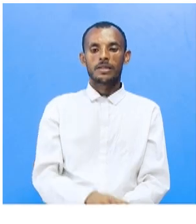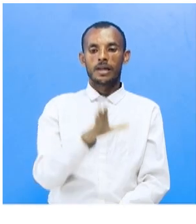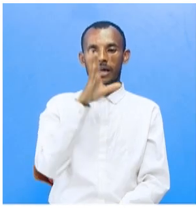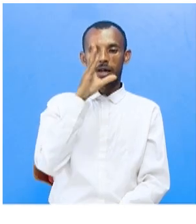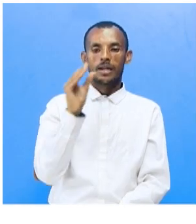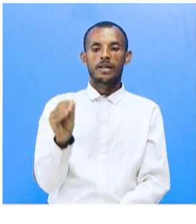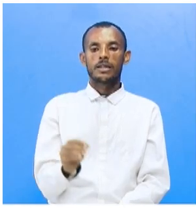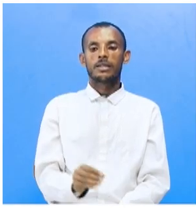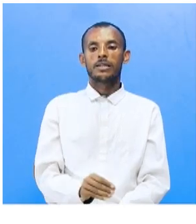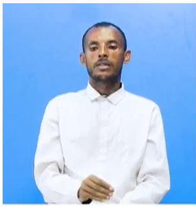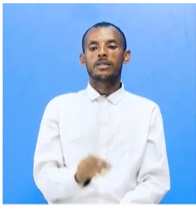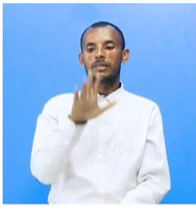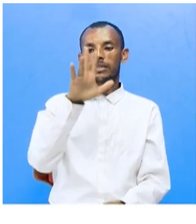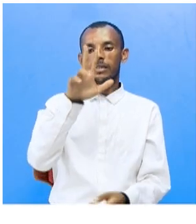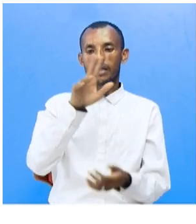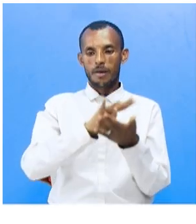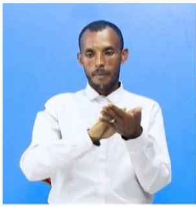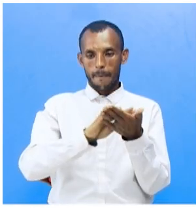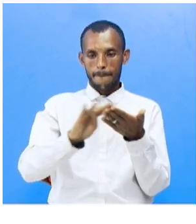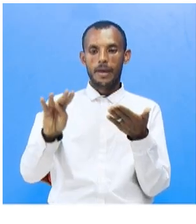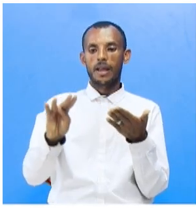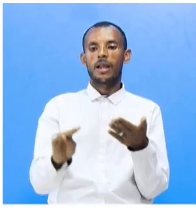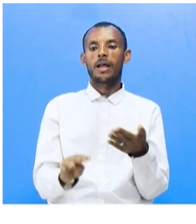and this one is 3,